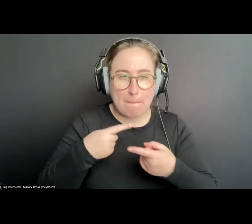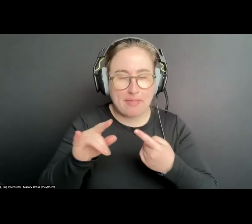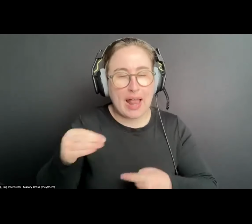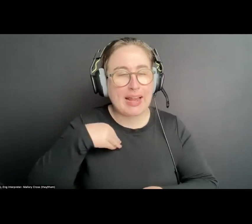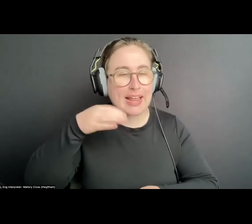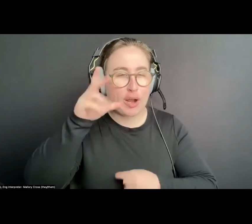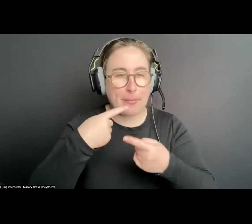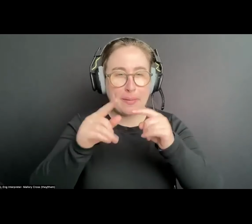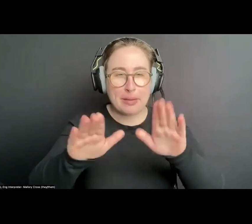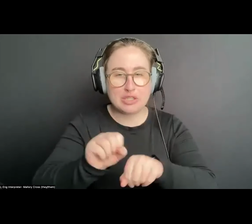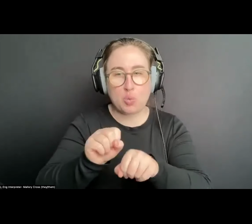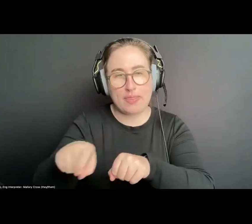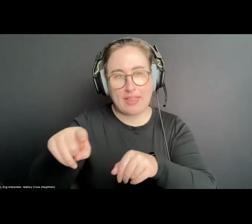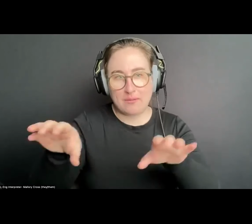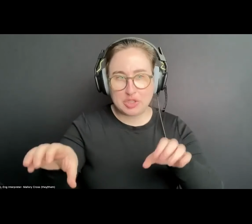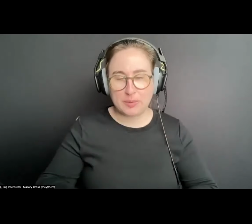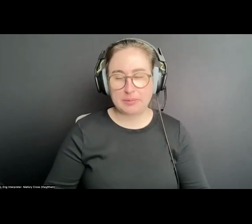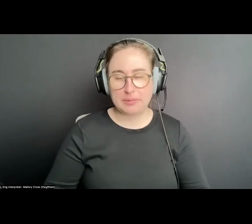amazing work that they've been doing.